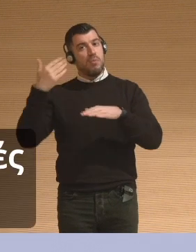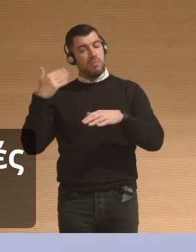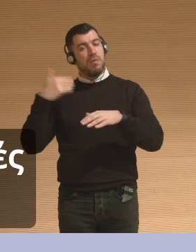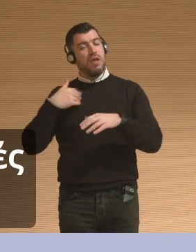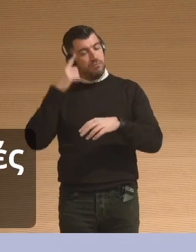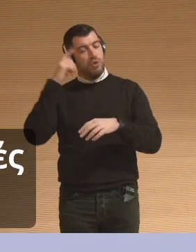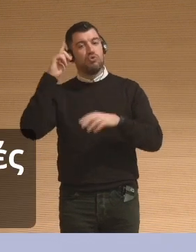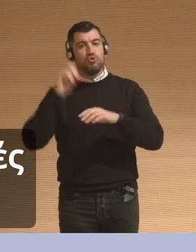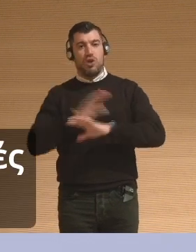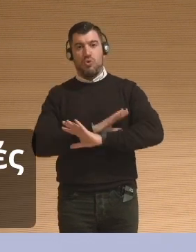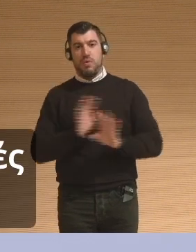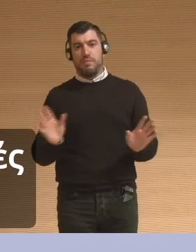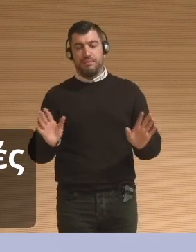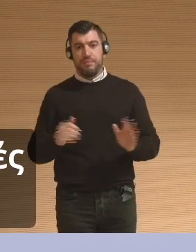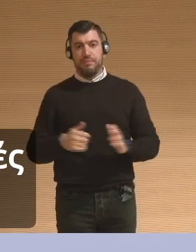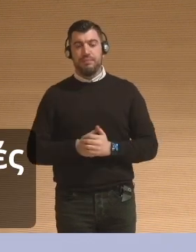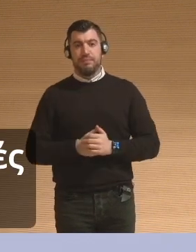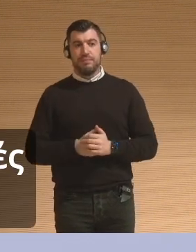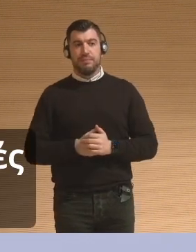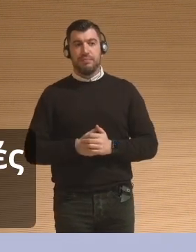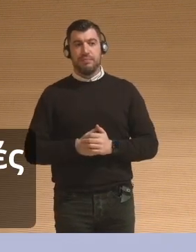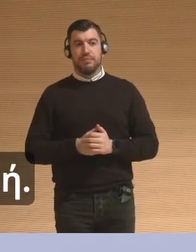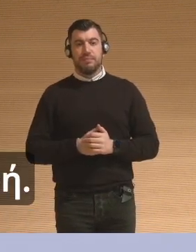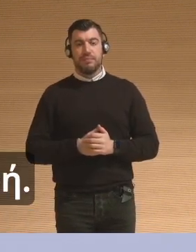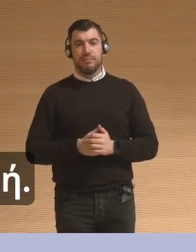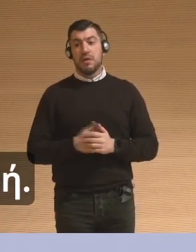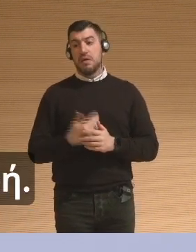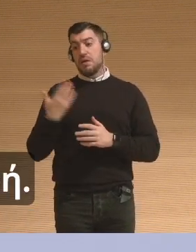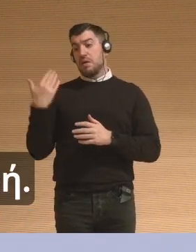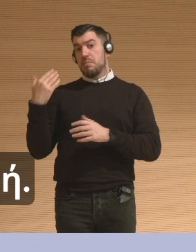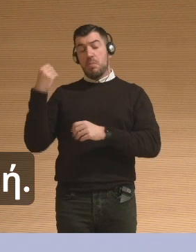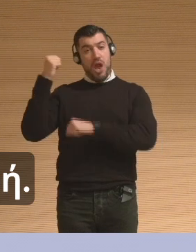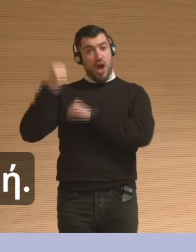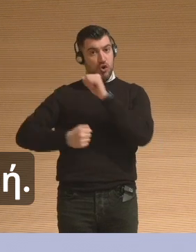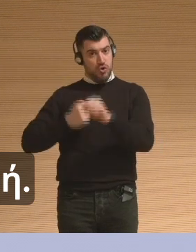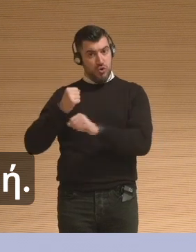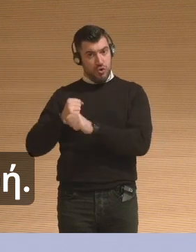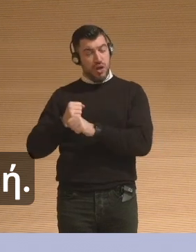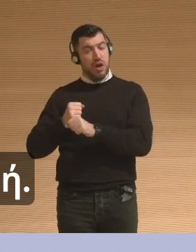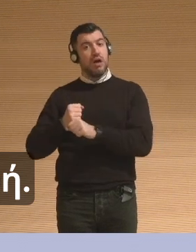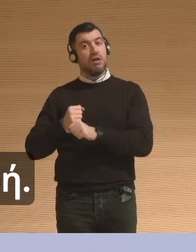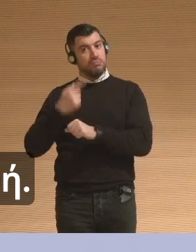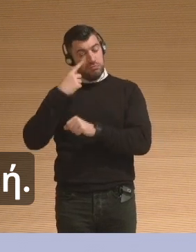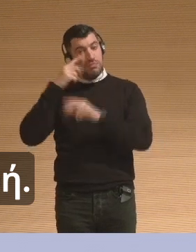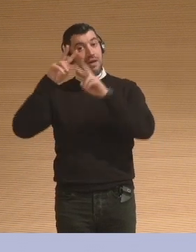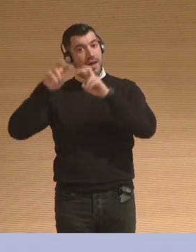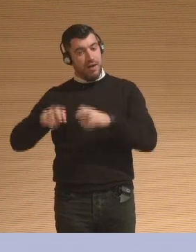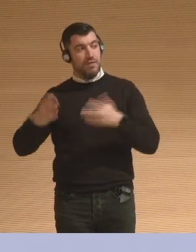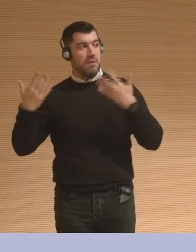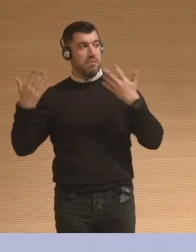For example, we find that engaging in cultural activities are associated with greater levels of life